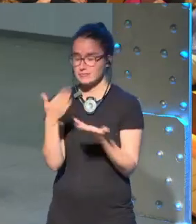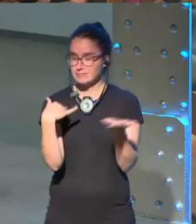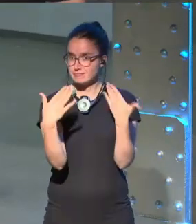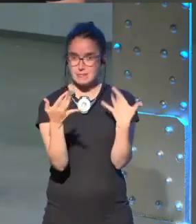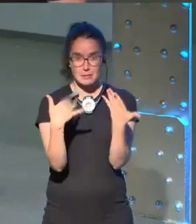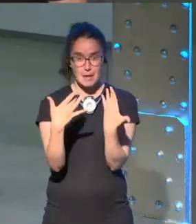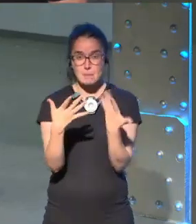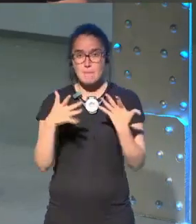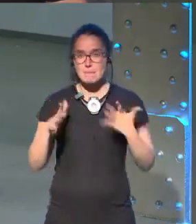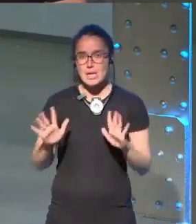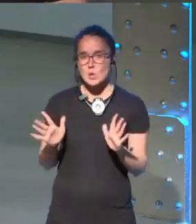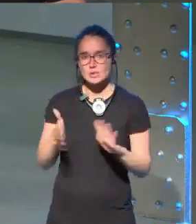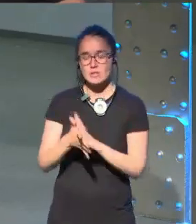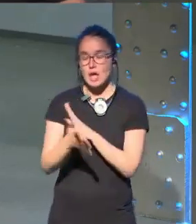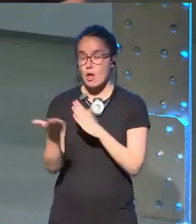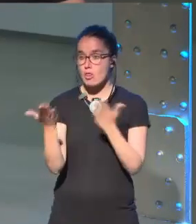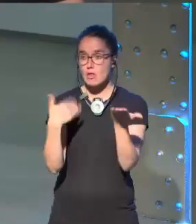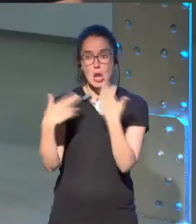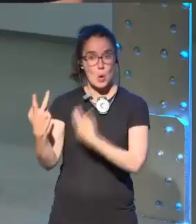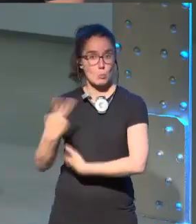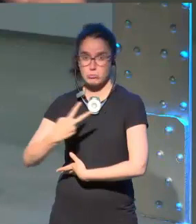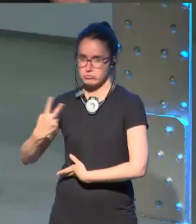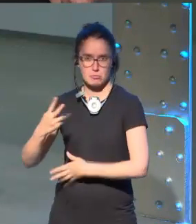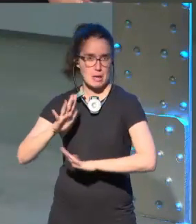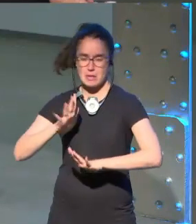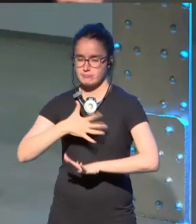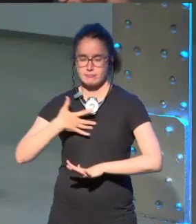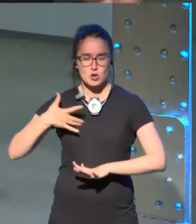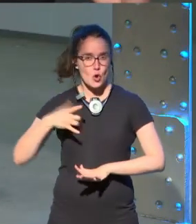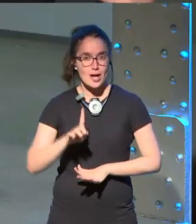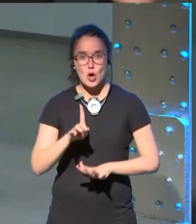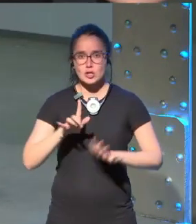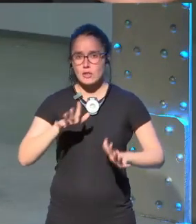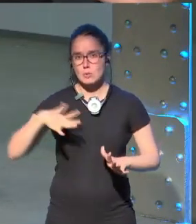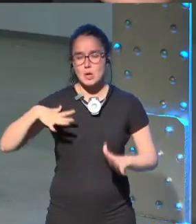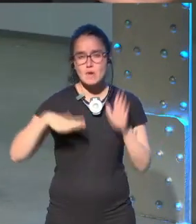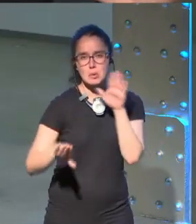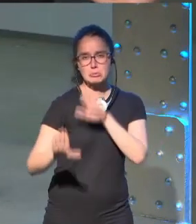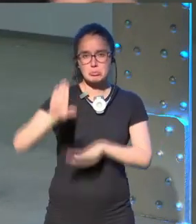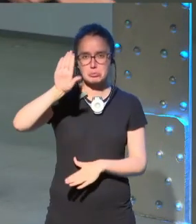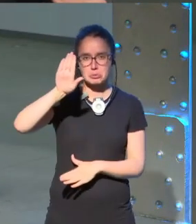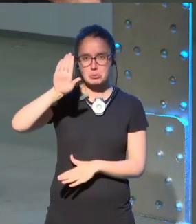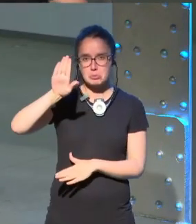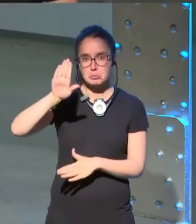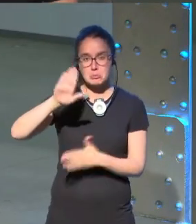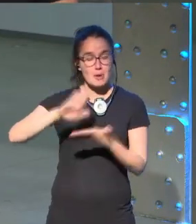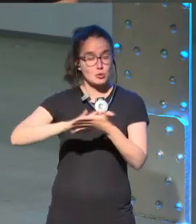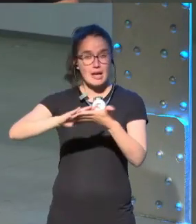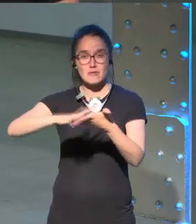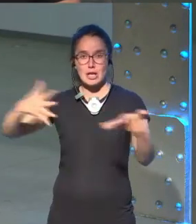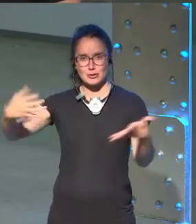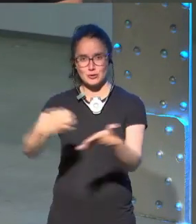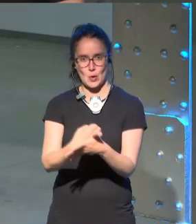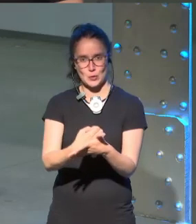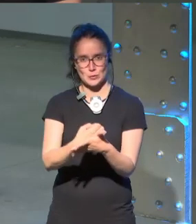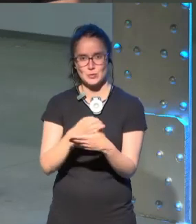I'll speak to him, but I don't want it to be a dialogue between two persons, okay? So you